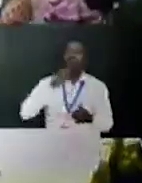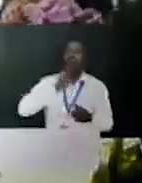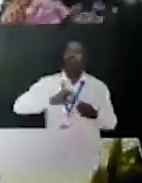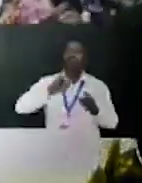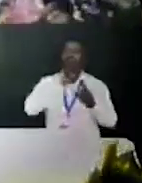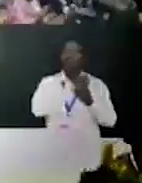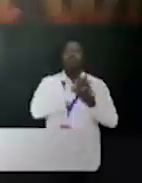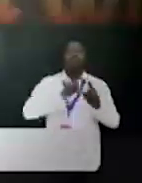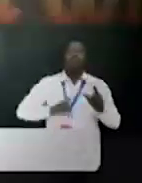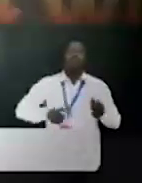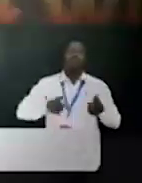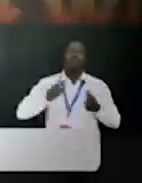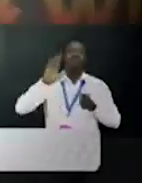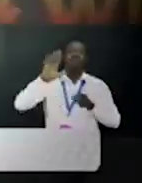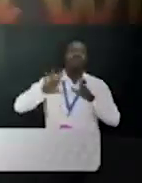Let your